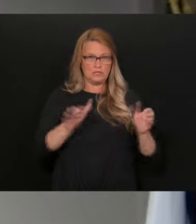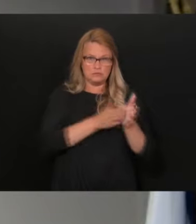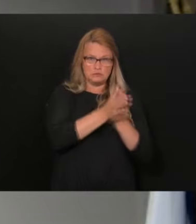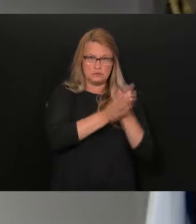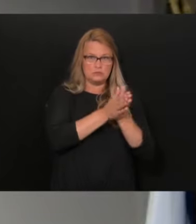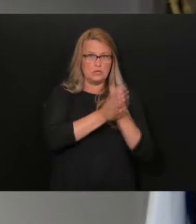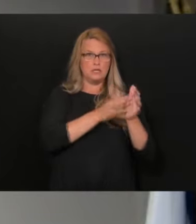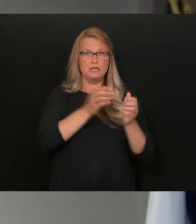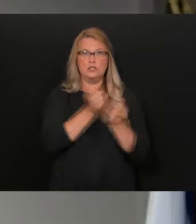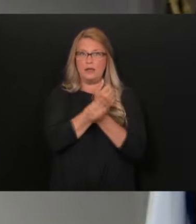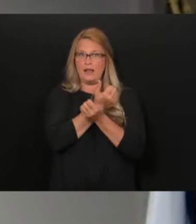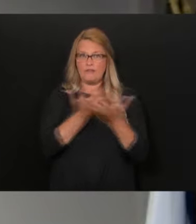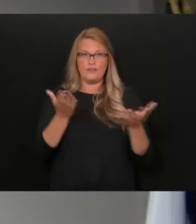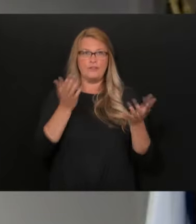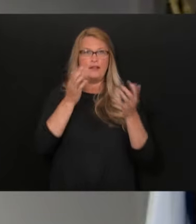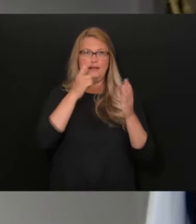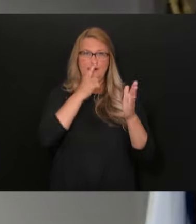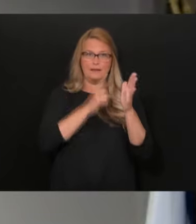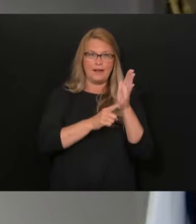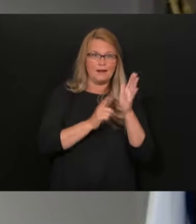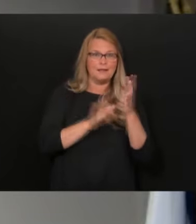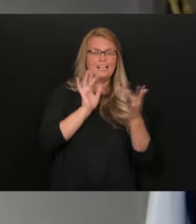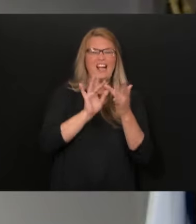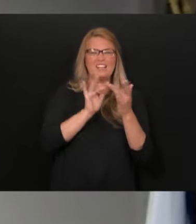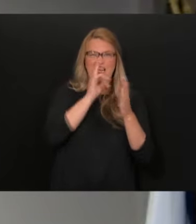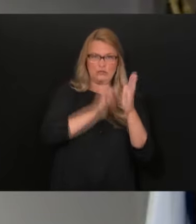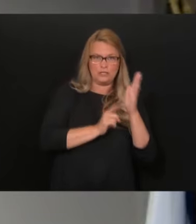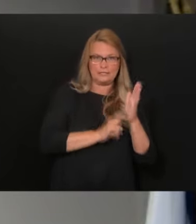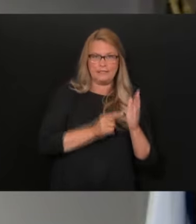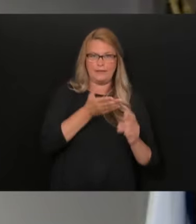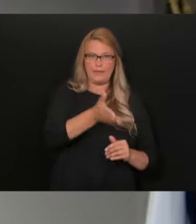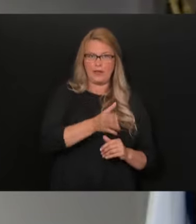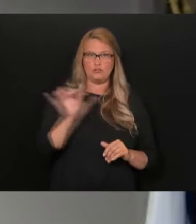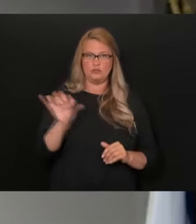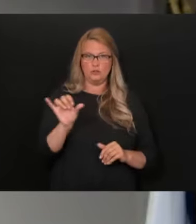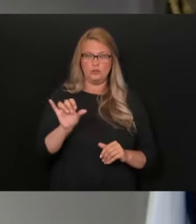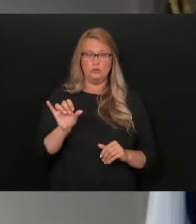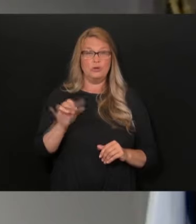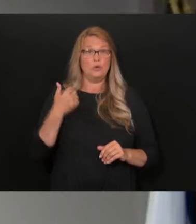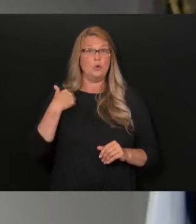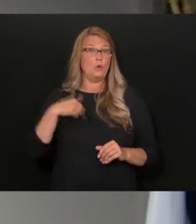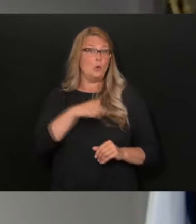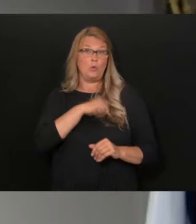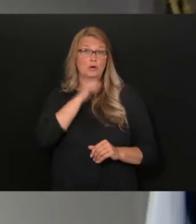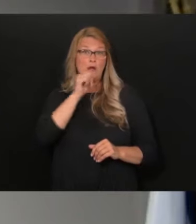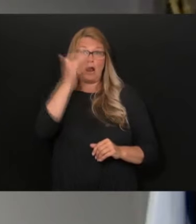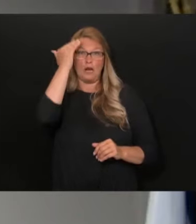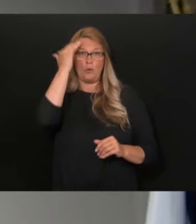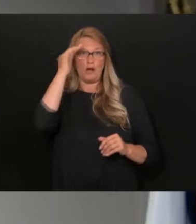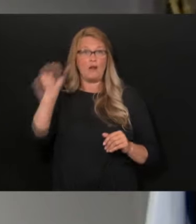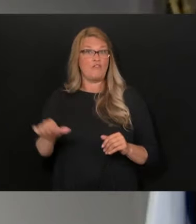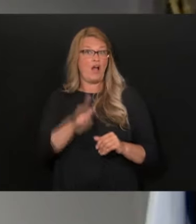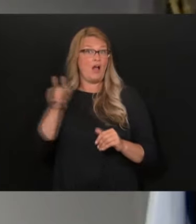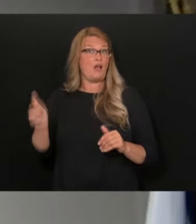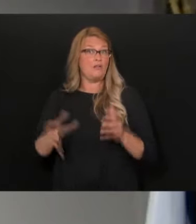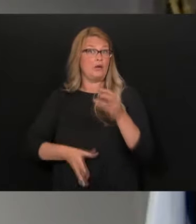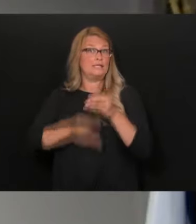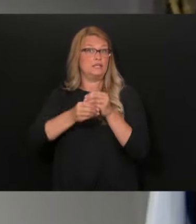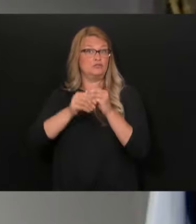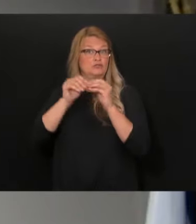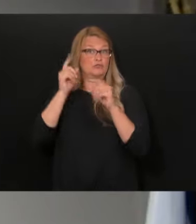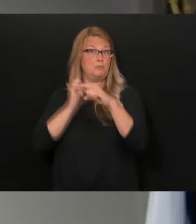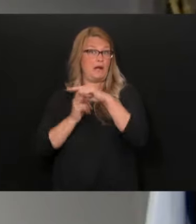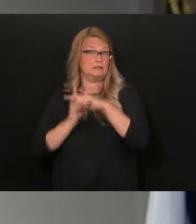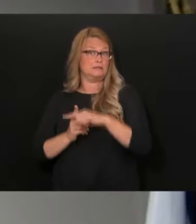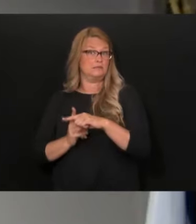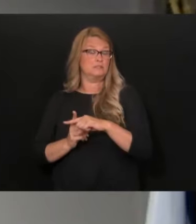there. They are doing the contact investigation and tracing with that. I'm not aware of other additional cases directly from that within